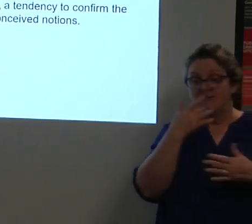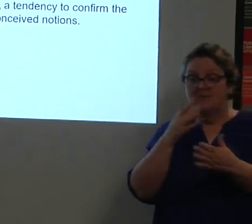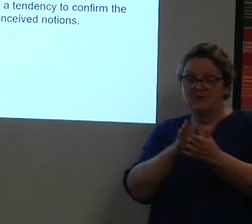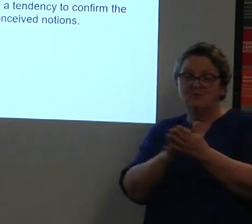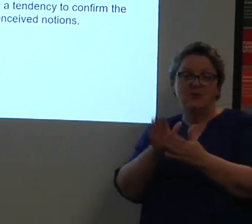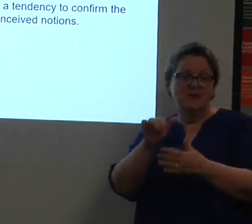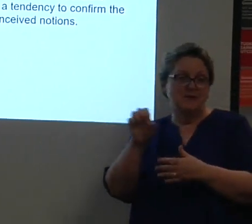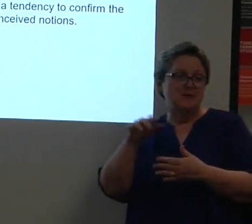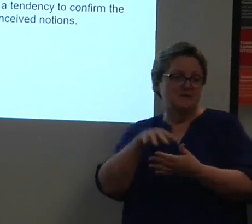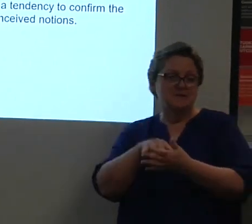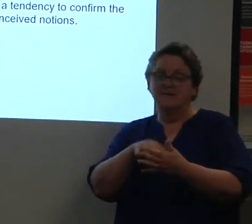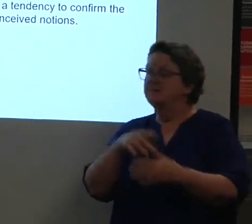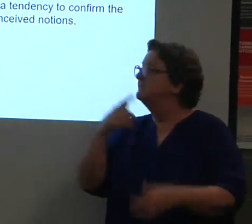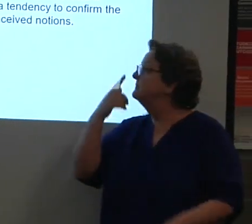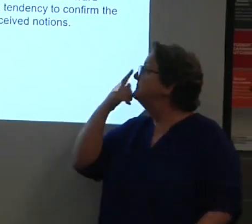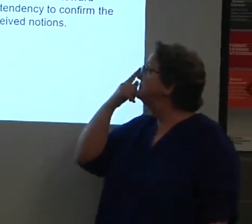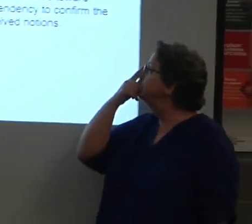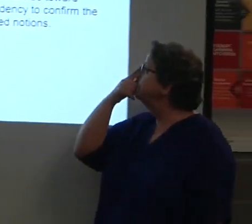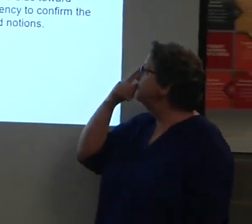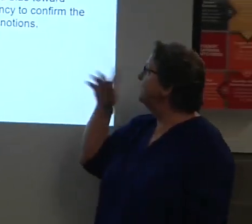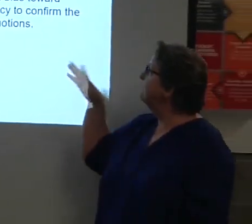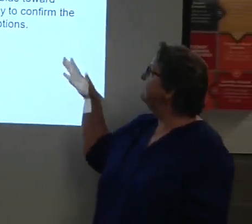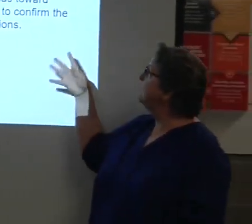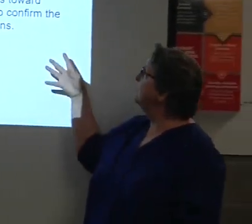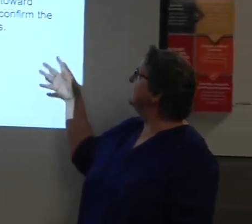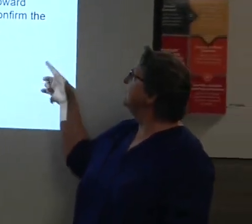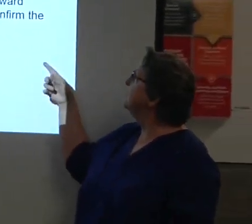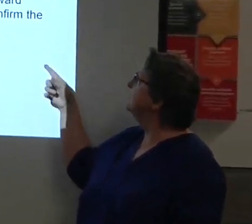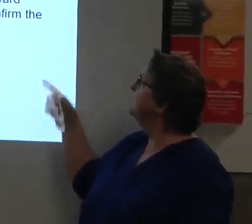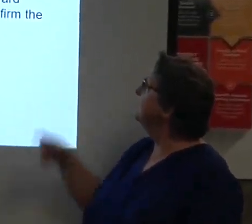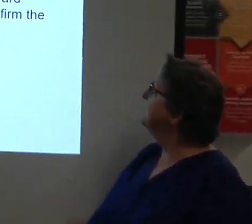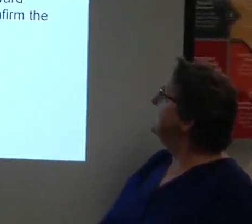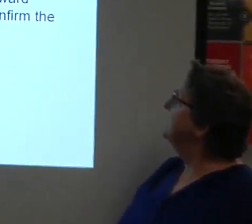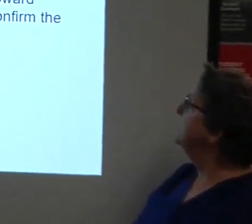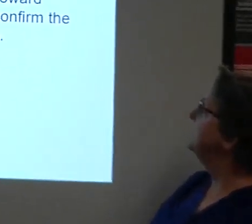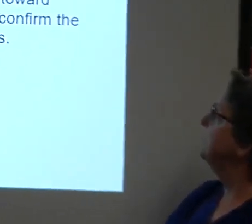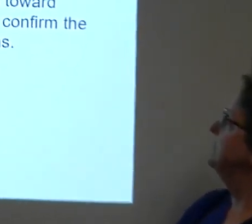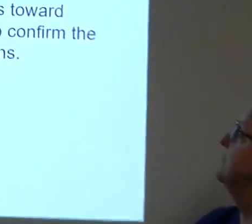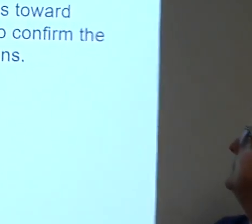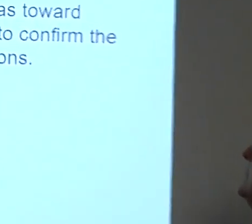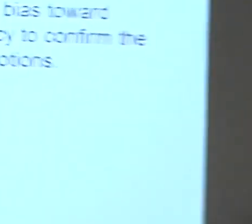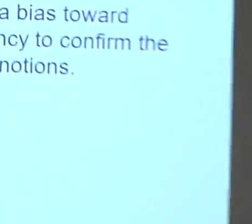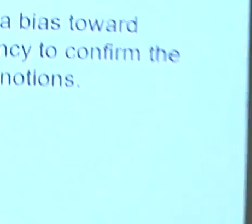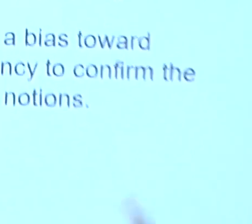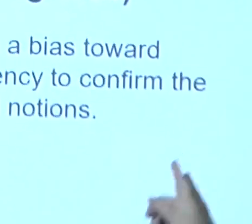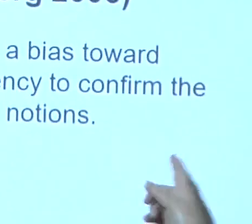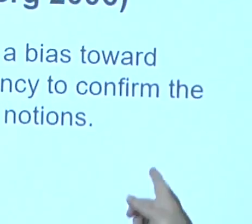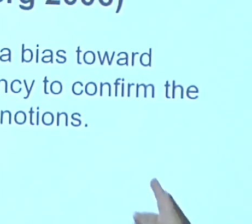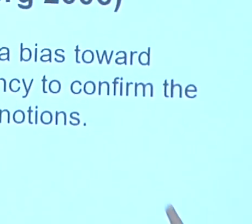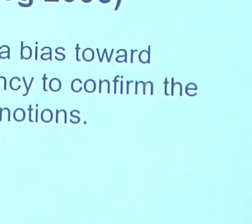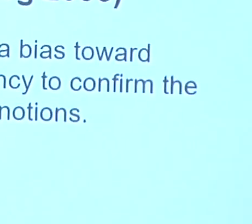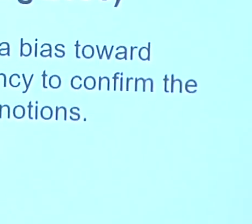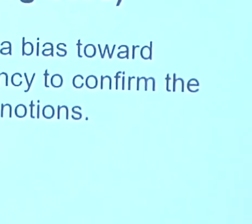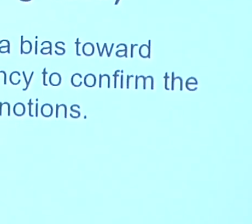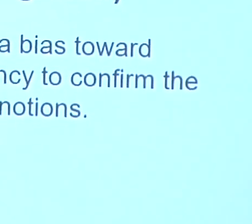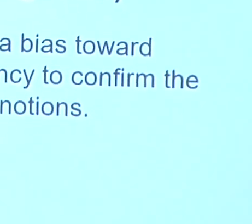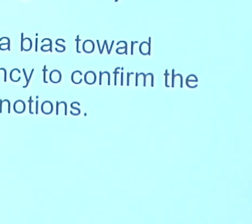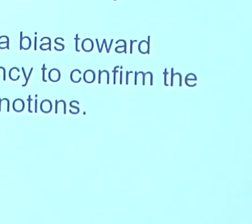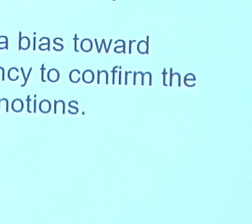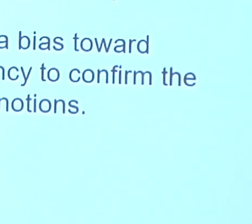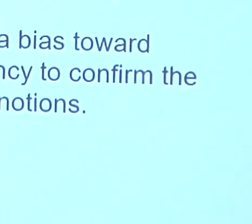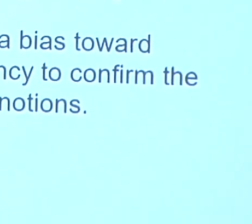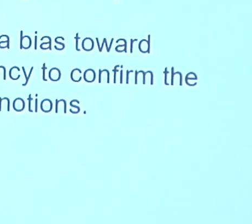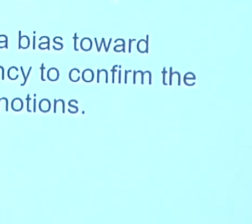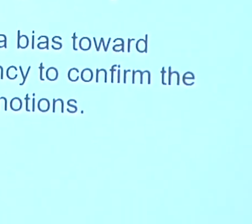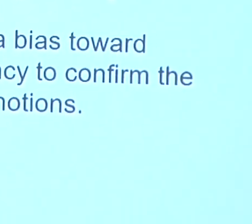All right, so one of the challenges to think about is that it has a bias towards verification, right? So what I tell you in my story, I'm obviously going to only tell you an